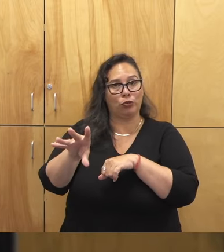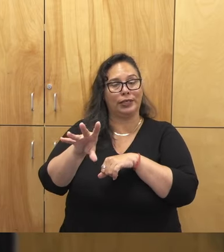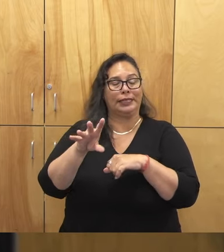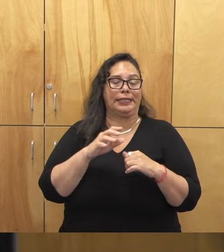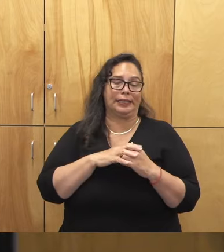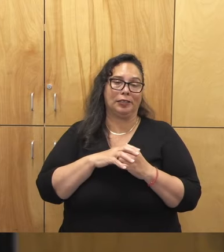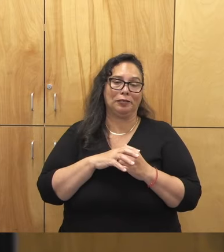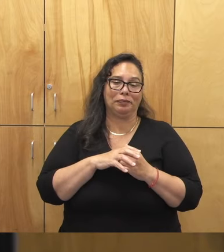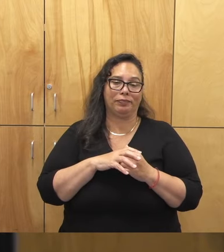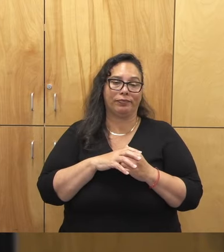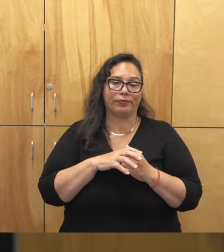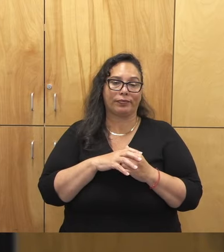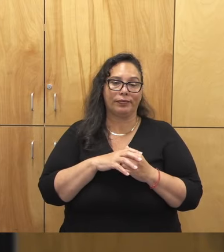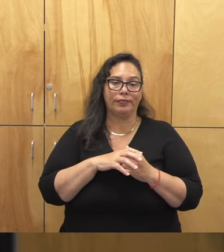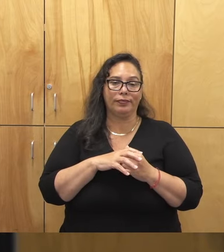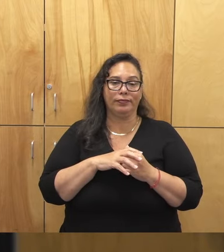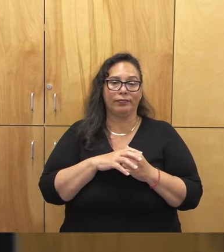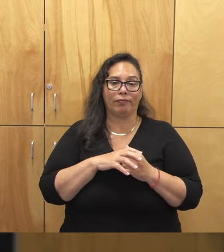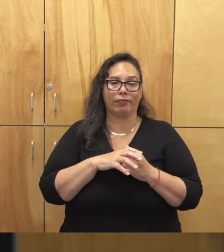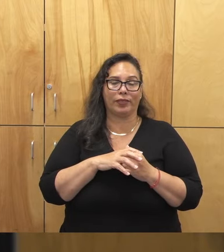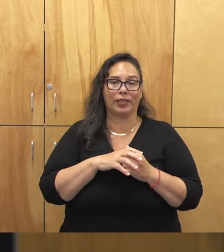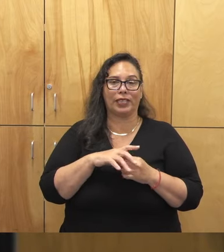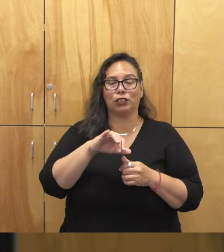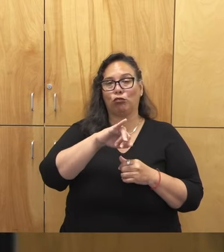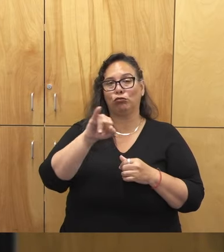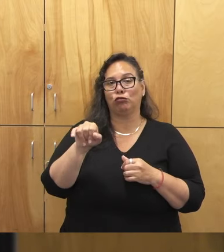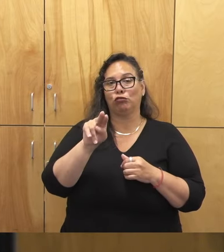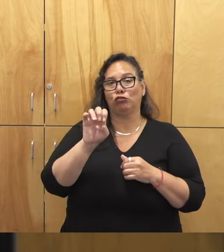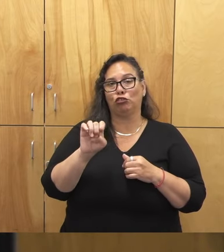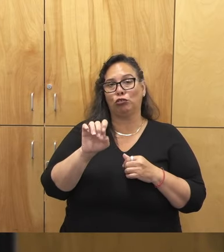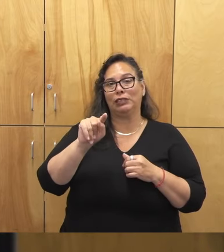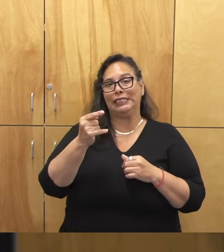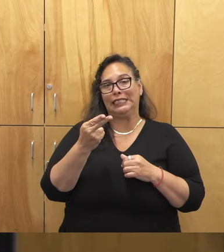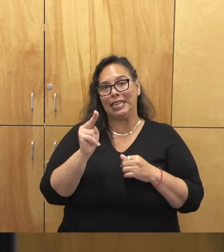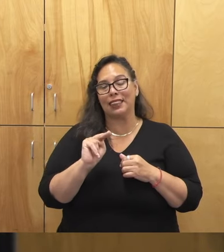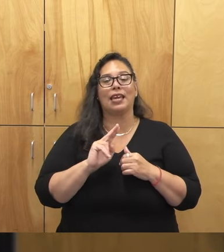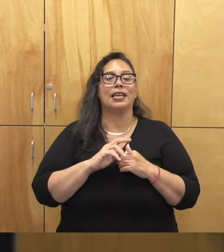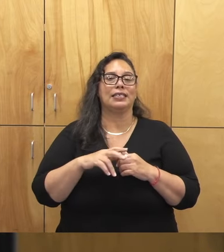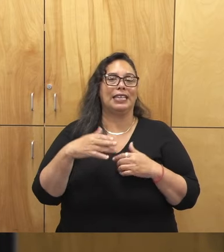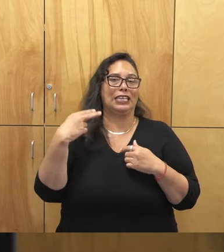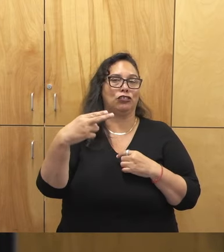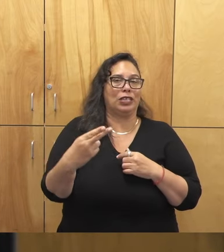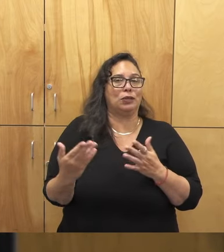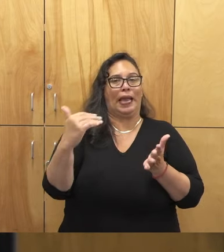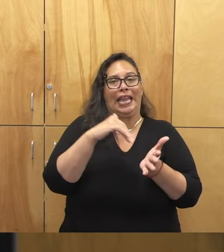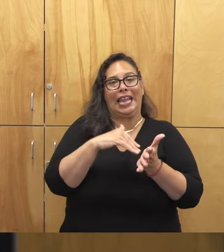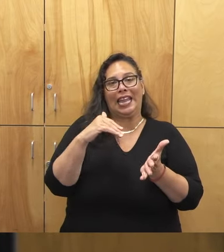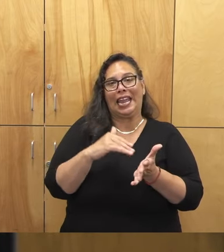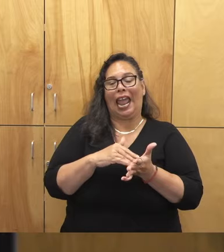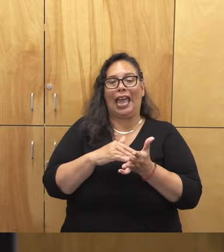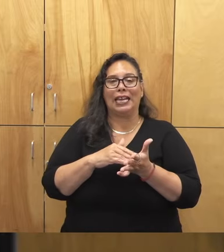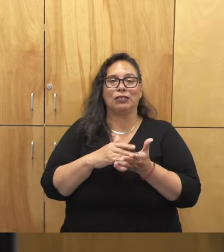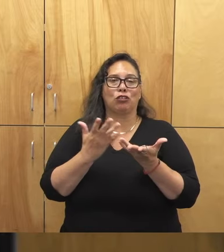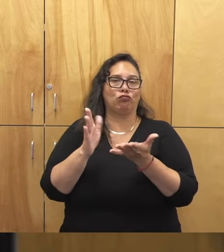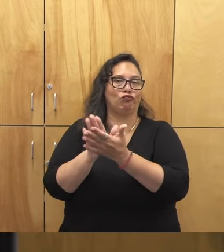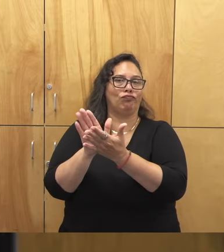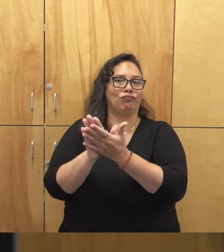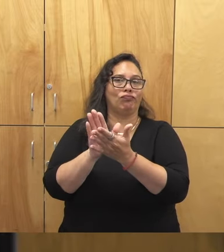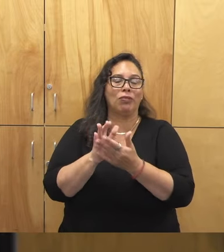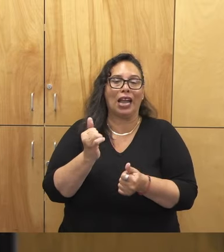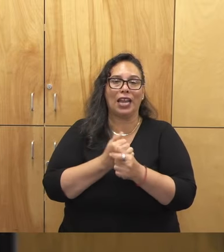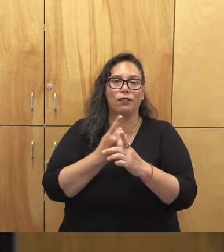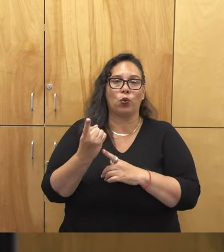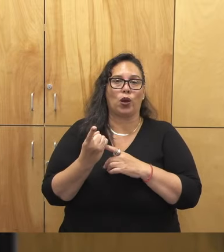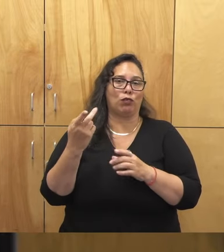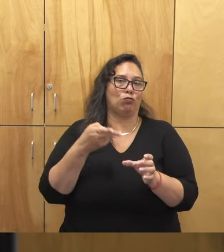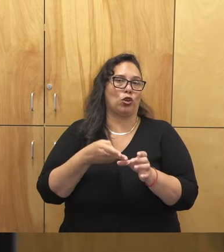of the Juneteenth history. So once again, just a big thank you, big shout out to everybody who participated, as